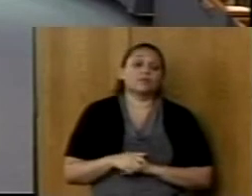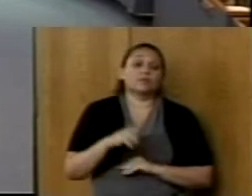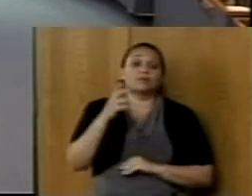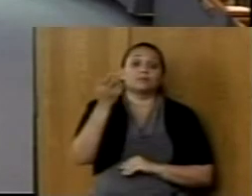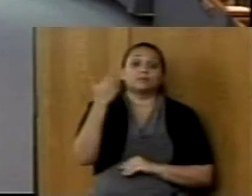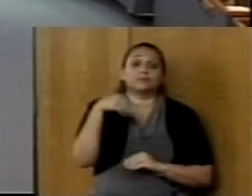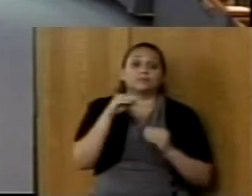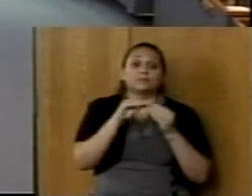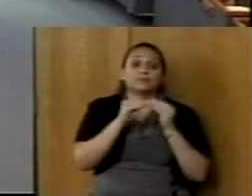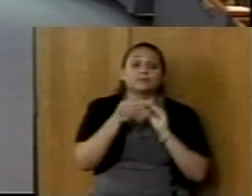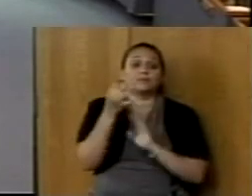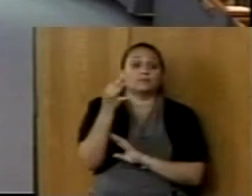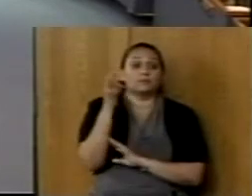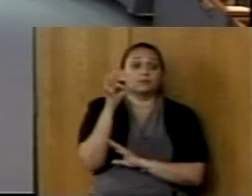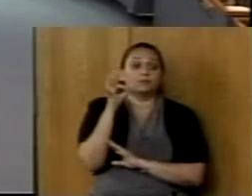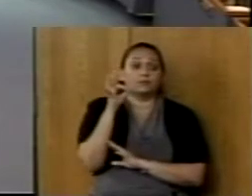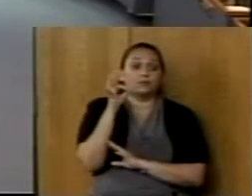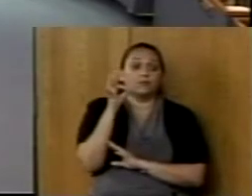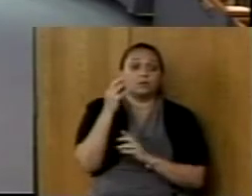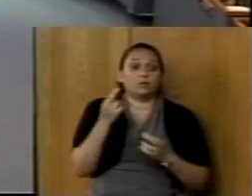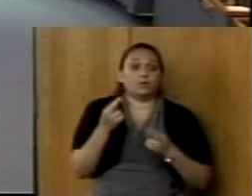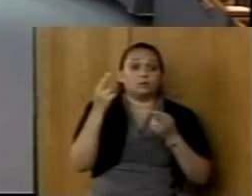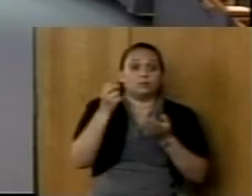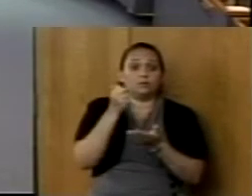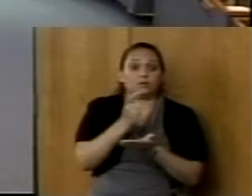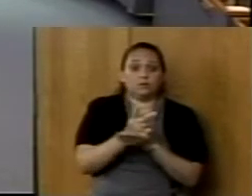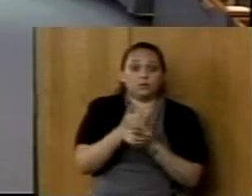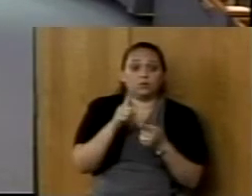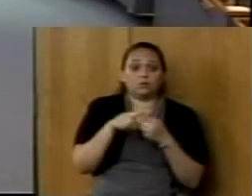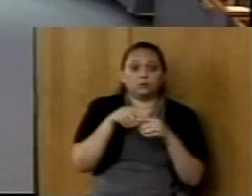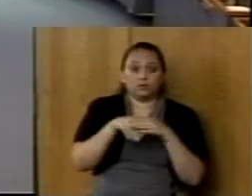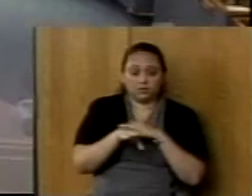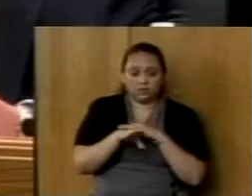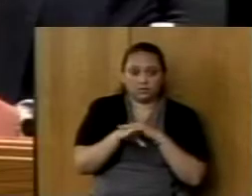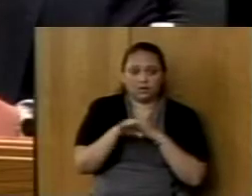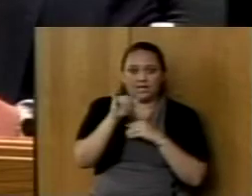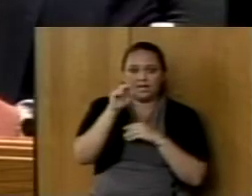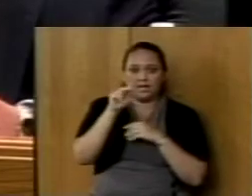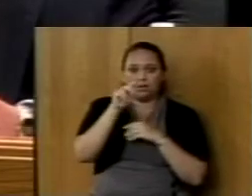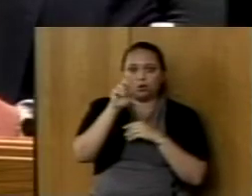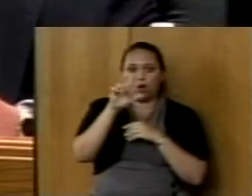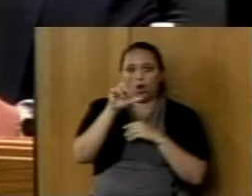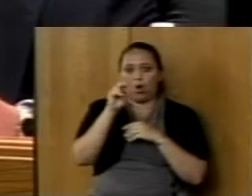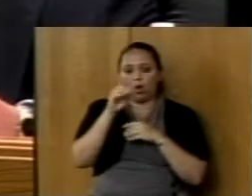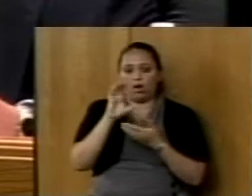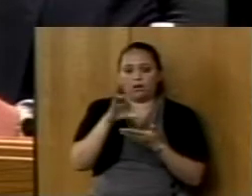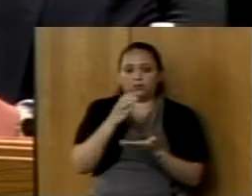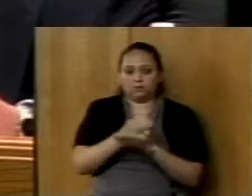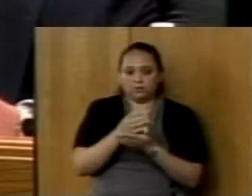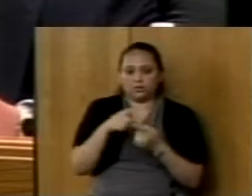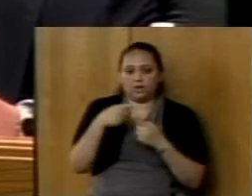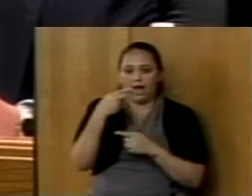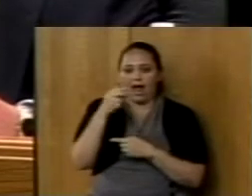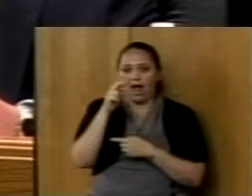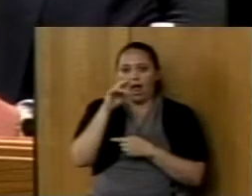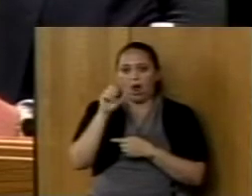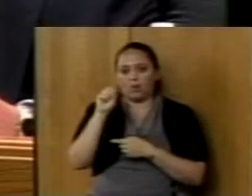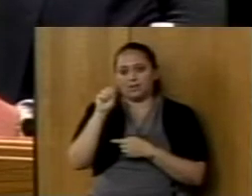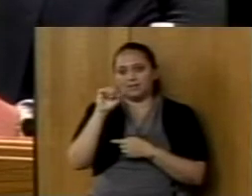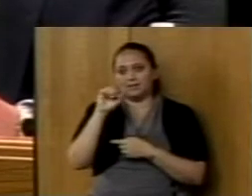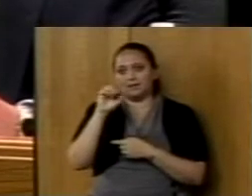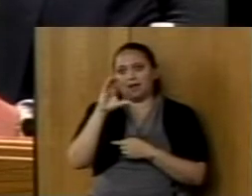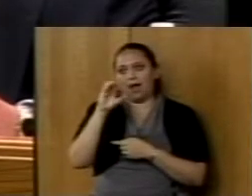on to item 19. Recommend approval to enter into interlocal contract with Harris County Department of Education to develop and